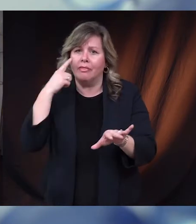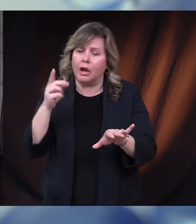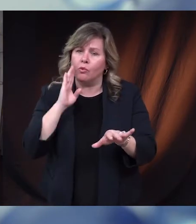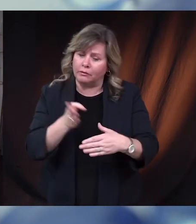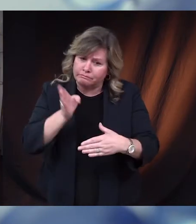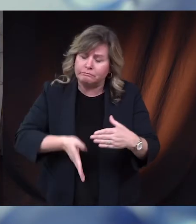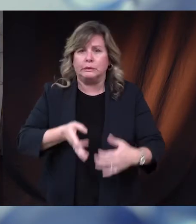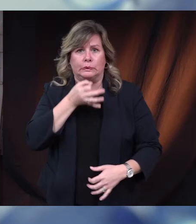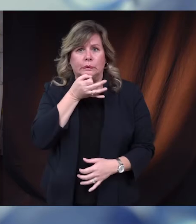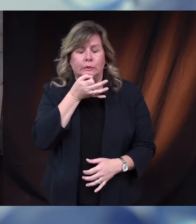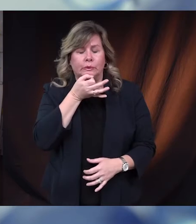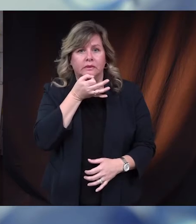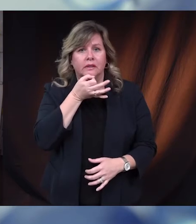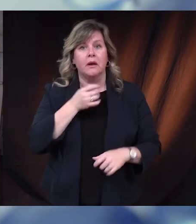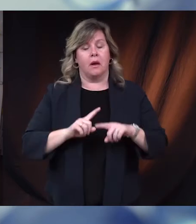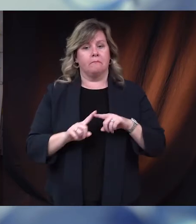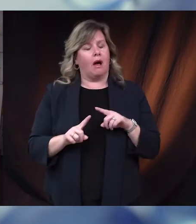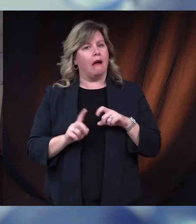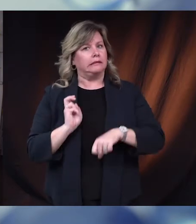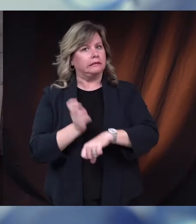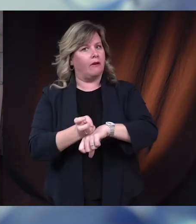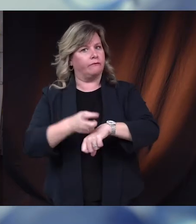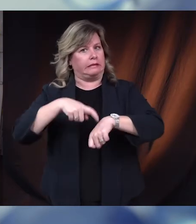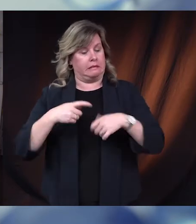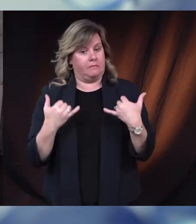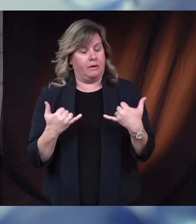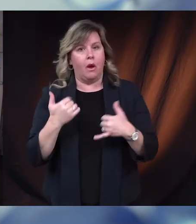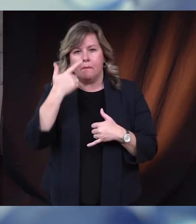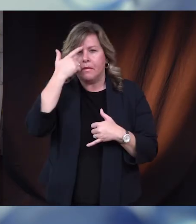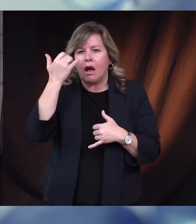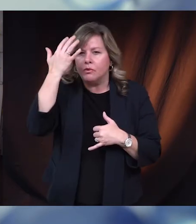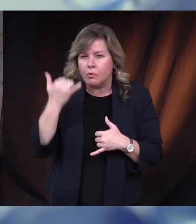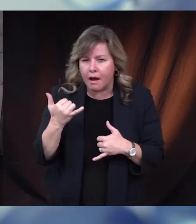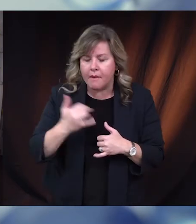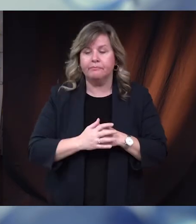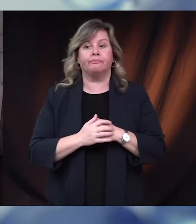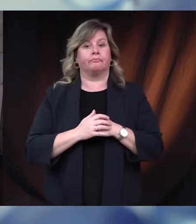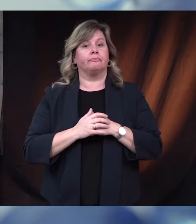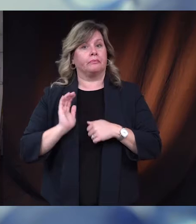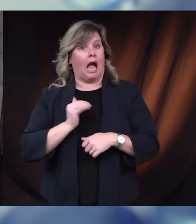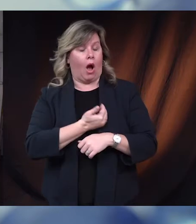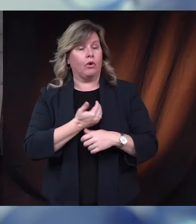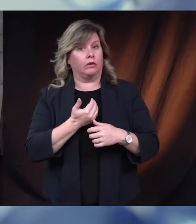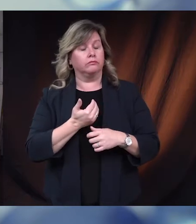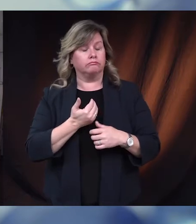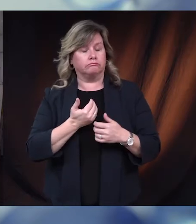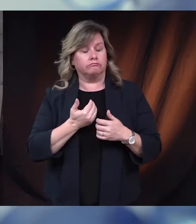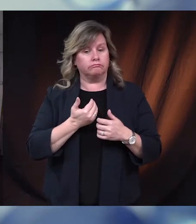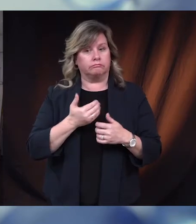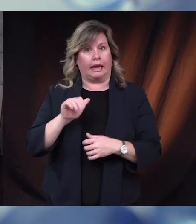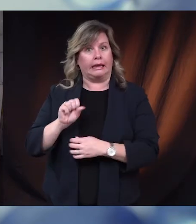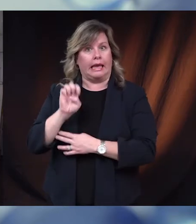why. For the past several months, we have seen a decrease and a stabilization in the number of new cases per